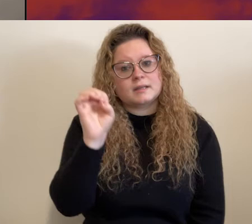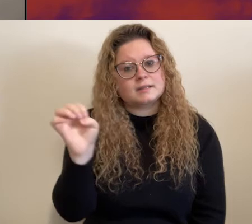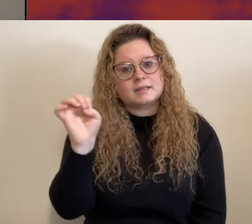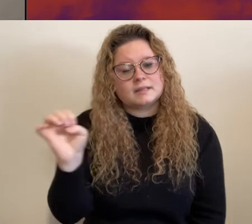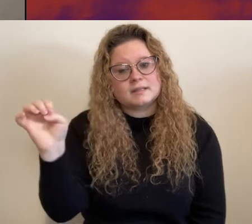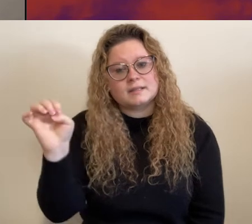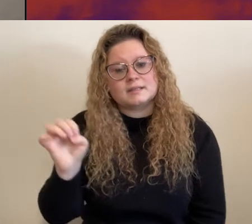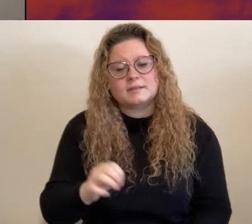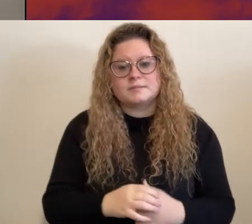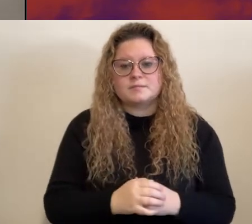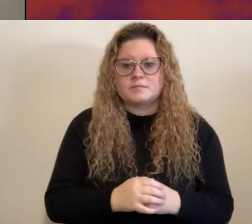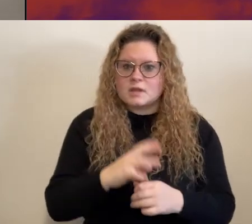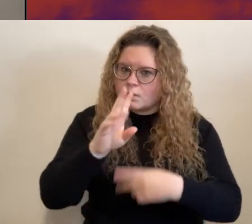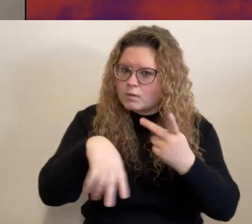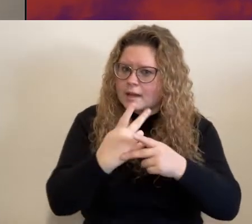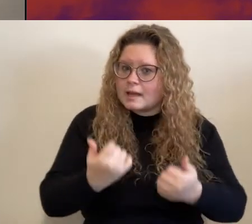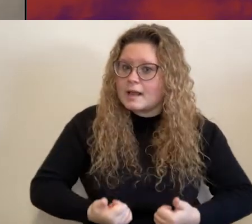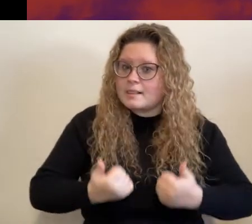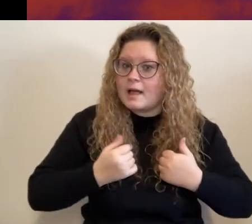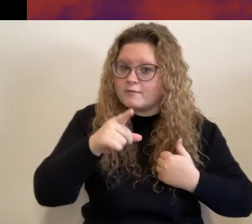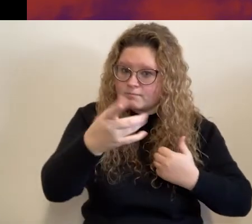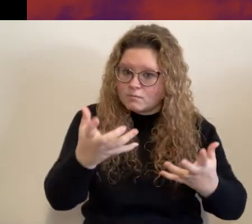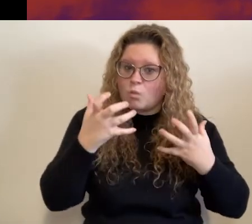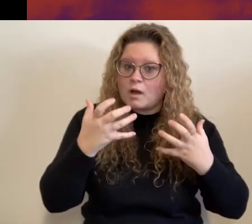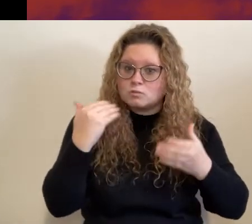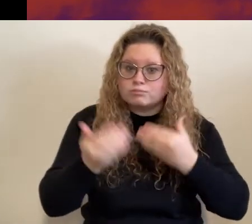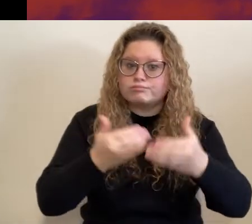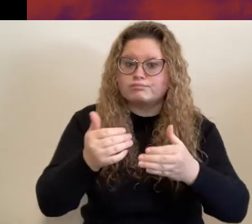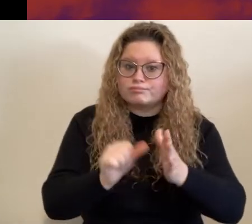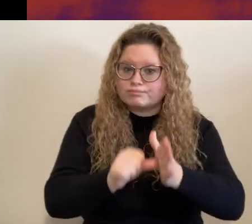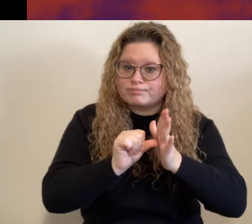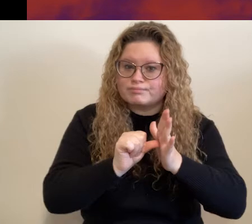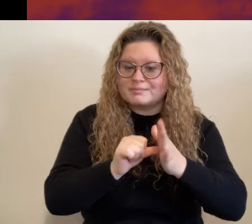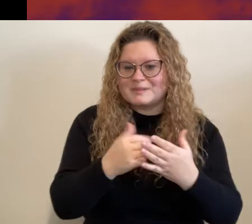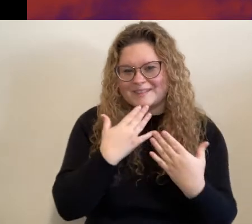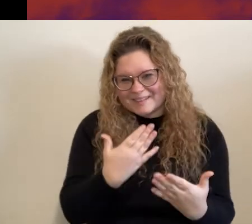What type of life do you want to emphasize? So thank you.